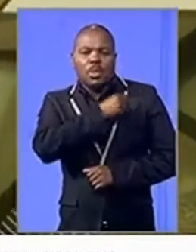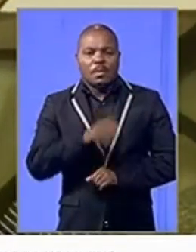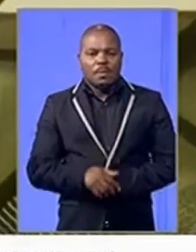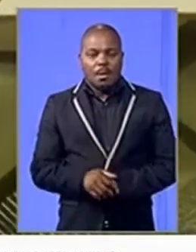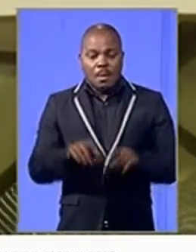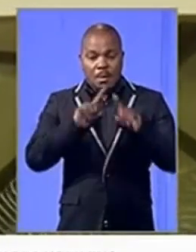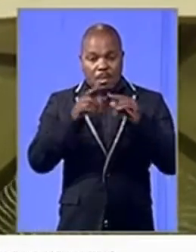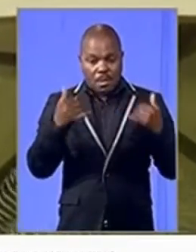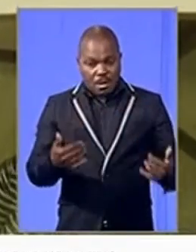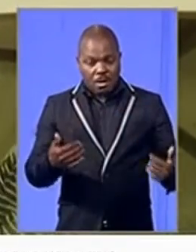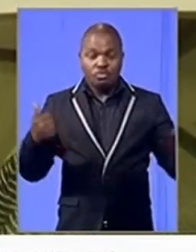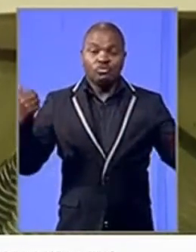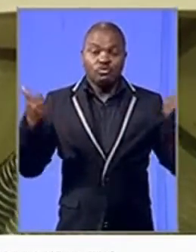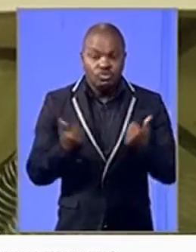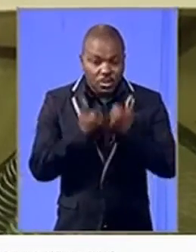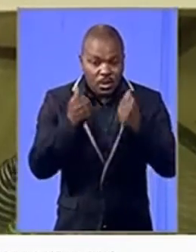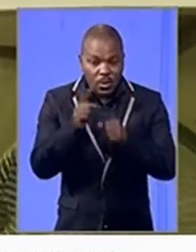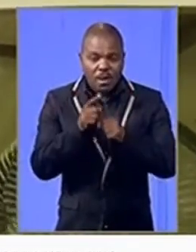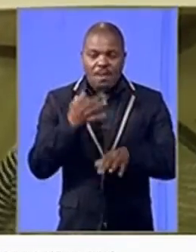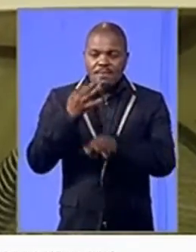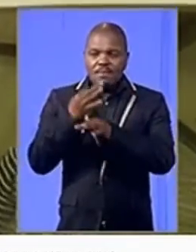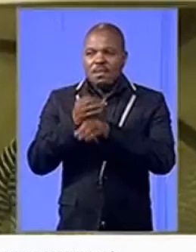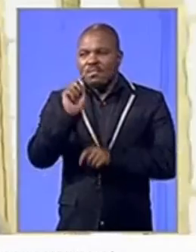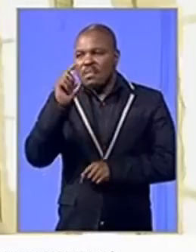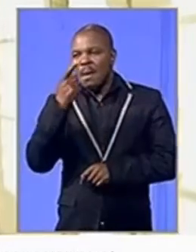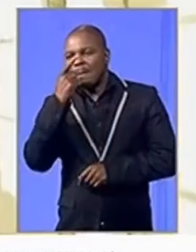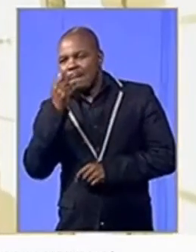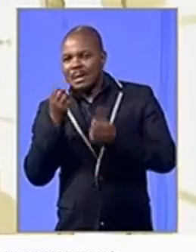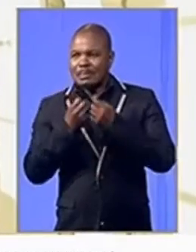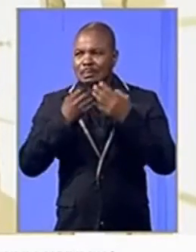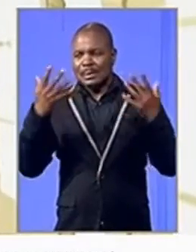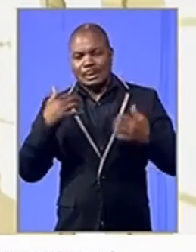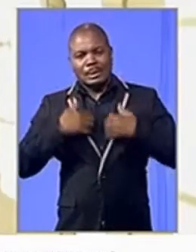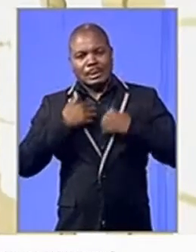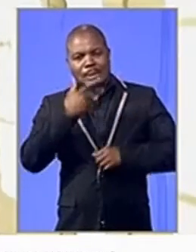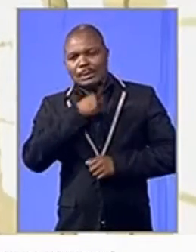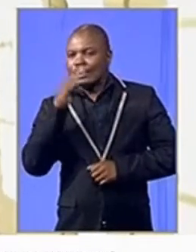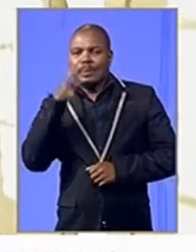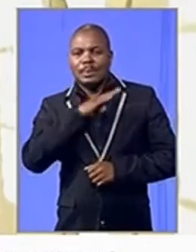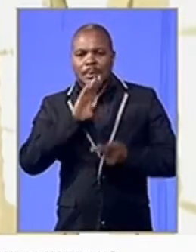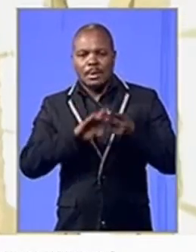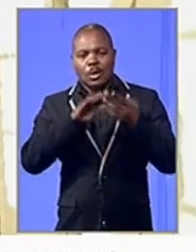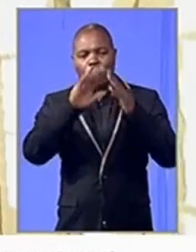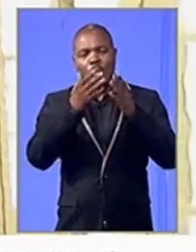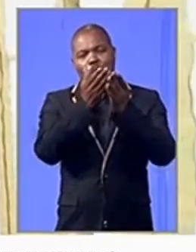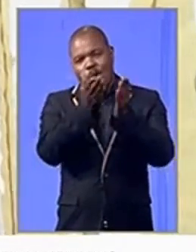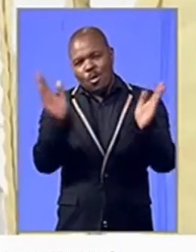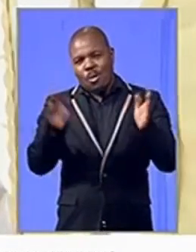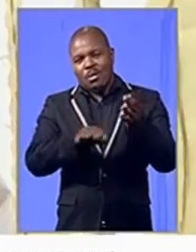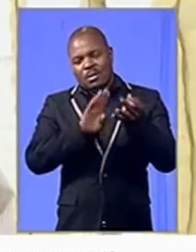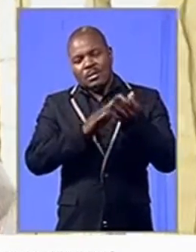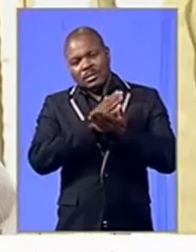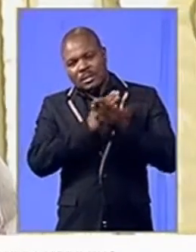ga jaana go bonagala fa e le borre ba ba sa bontsheng kgatlhego ya go enta ga mmogo le baagi ka kakaretso le ba ba leng